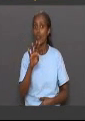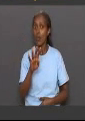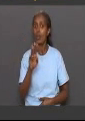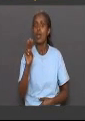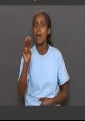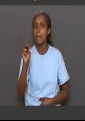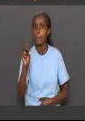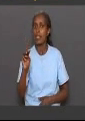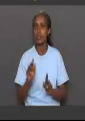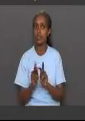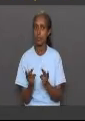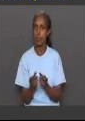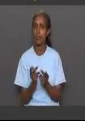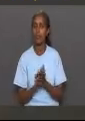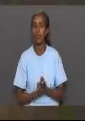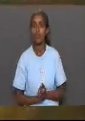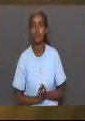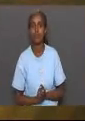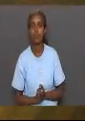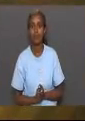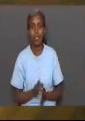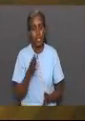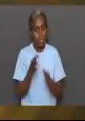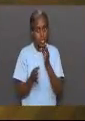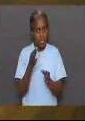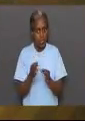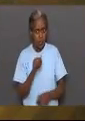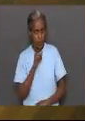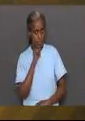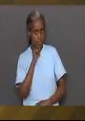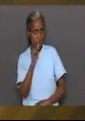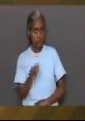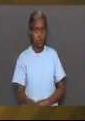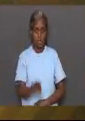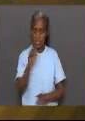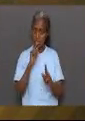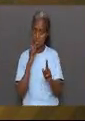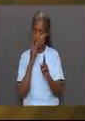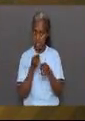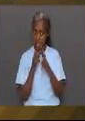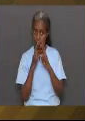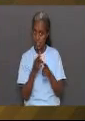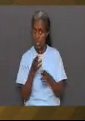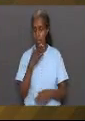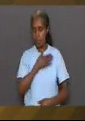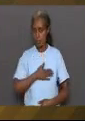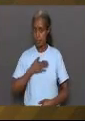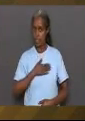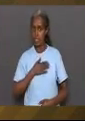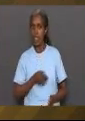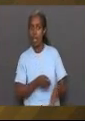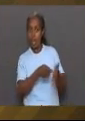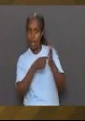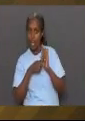38.4 meters apart. If you did not get that answer, please ask